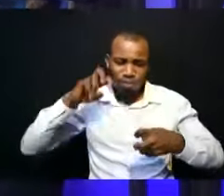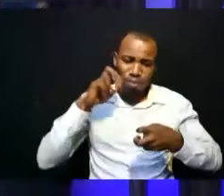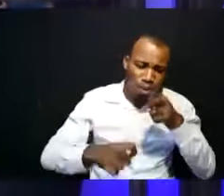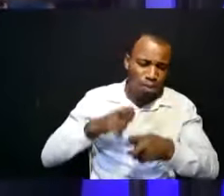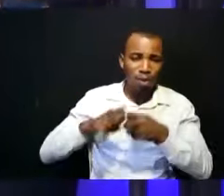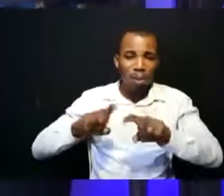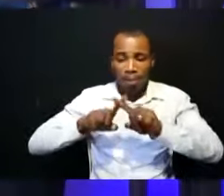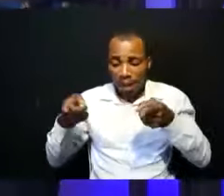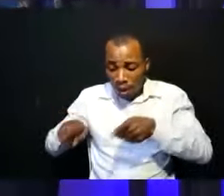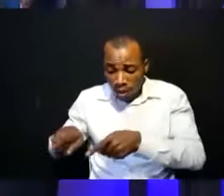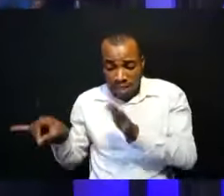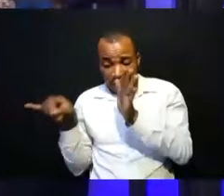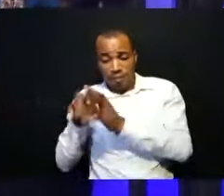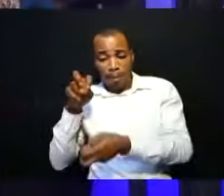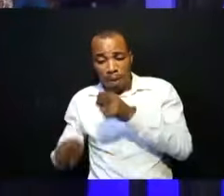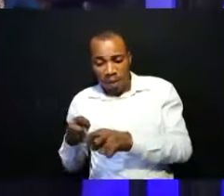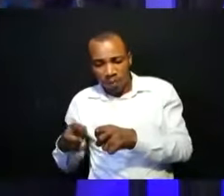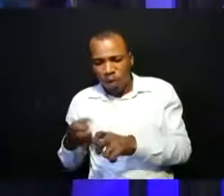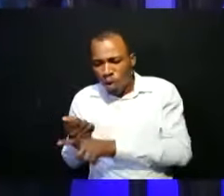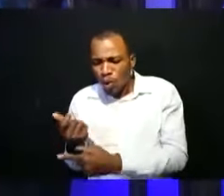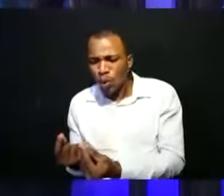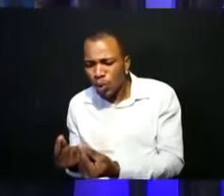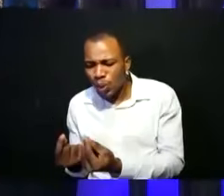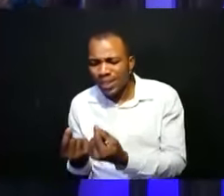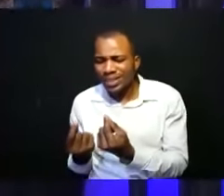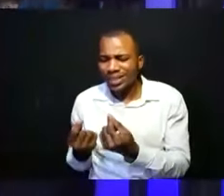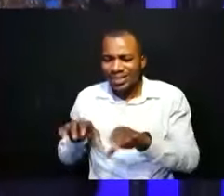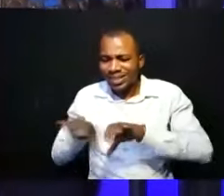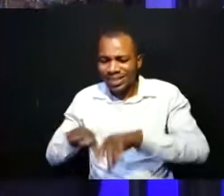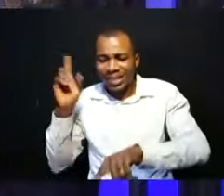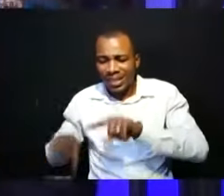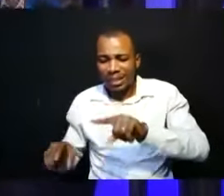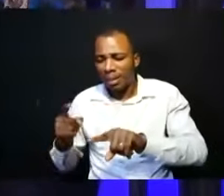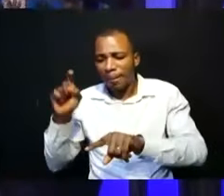saw his situation. There was nothing he could do about it.